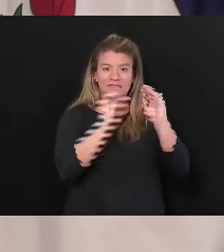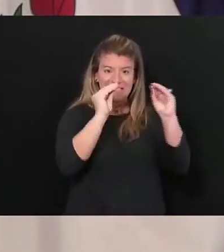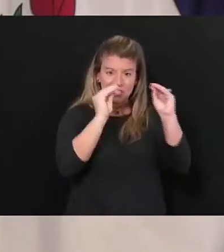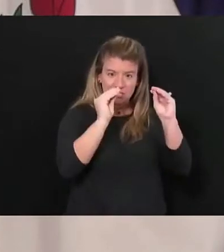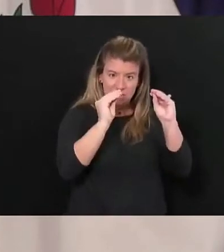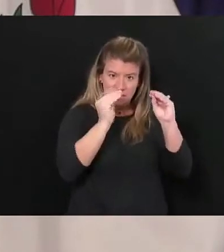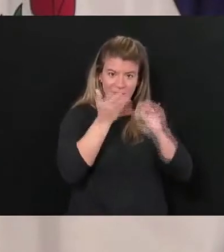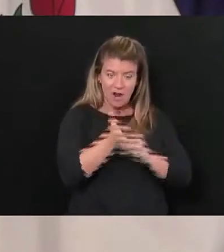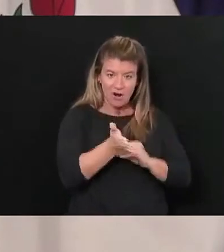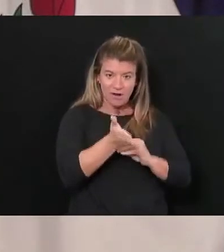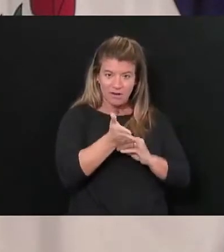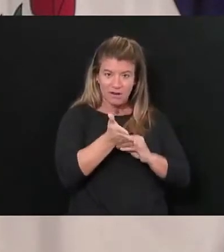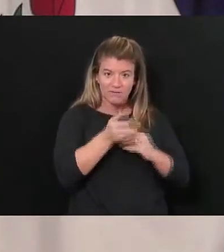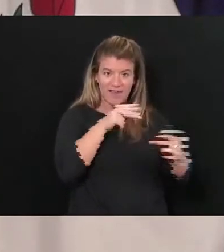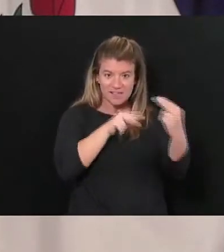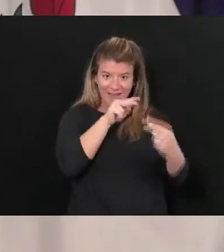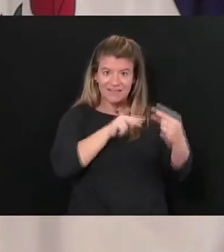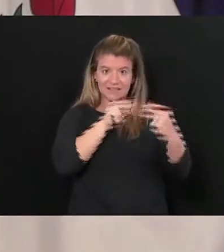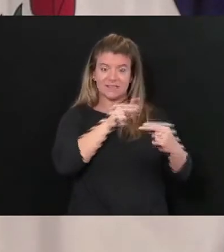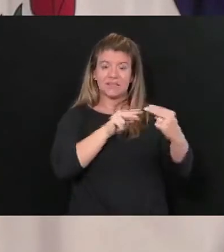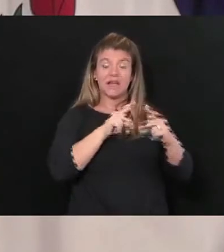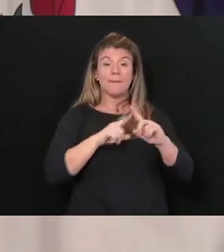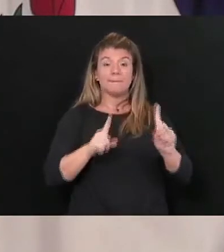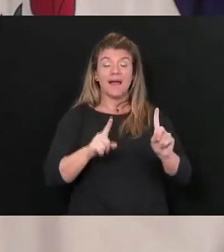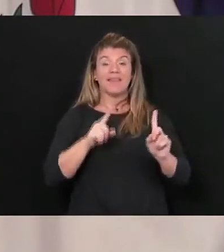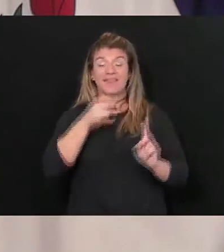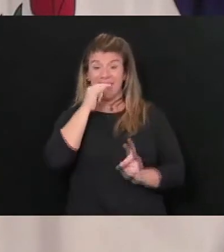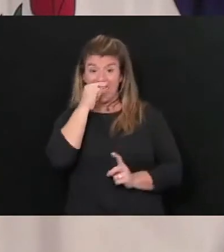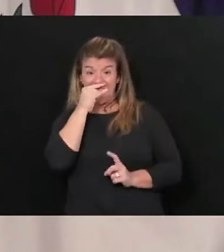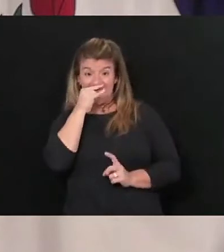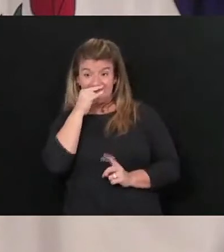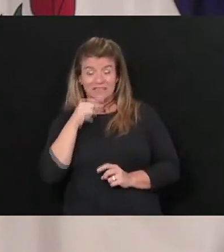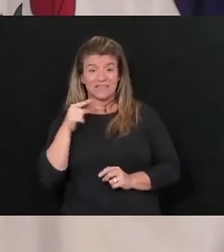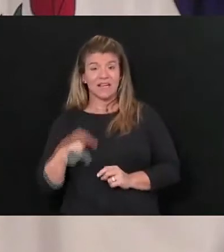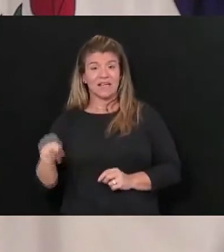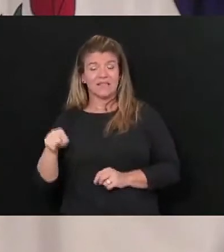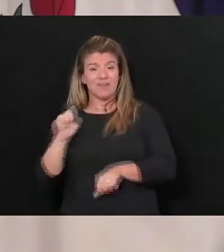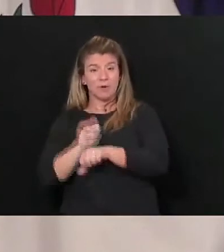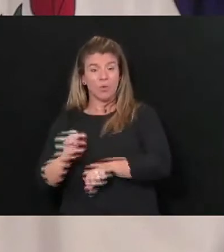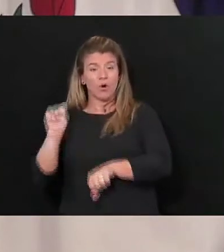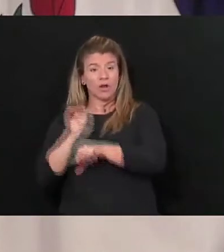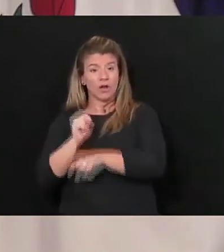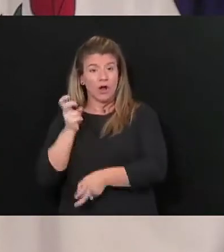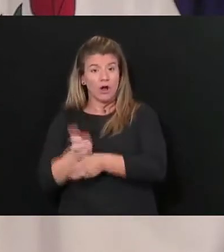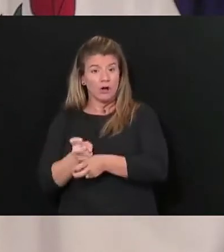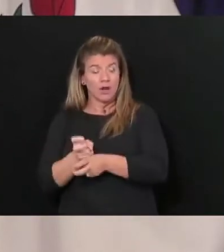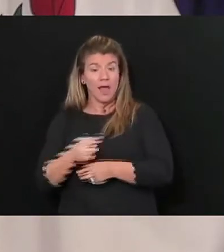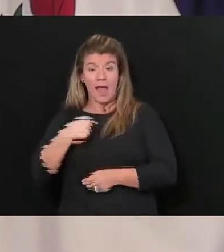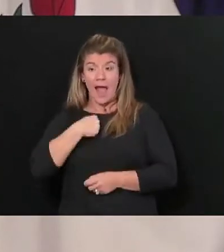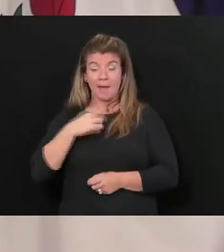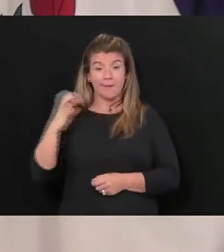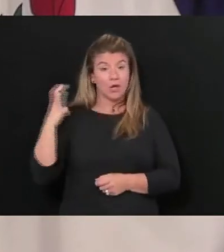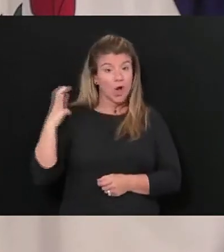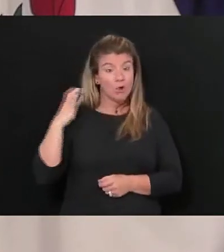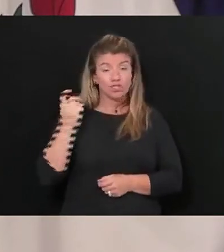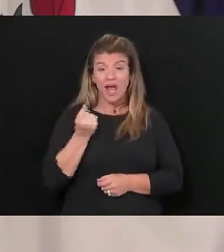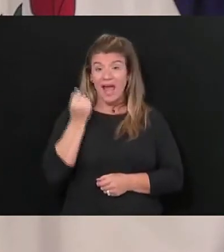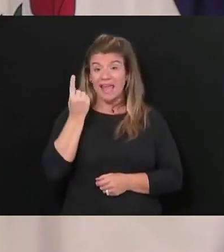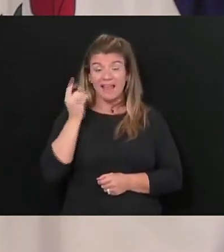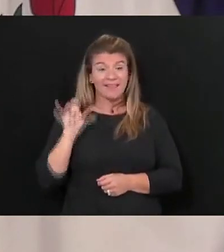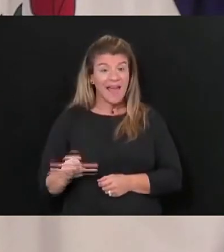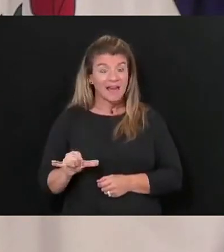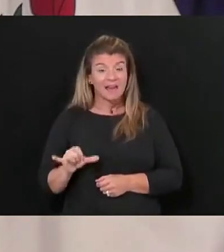instruction. From the standpoint of the kids that have been working hard and everything, and I'm surely a coach, I get all that, and